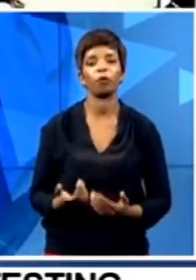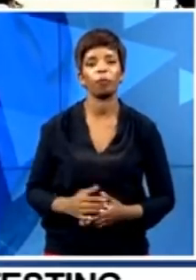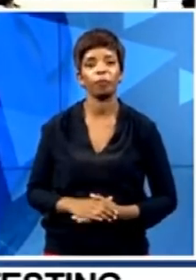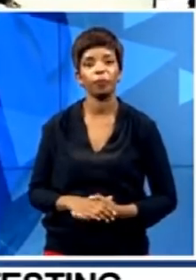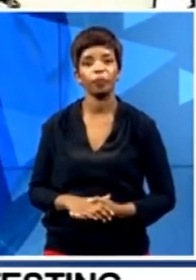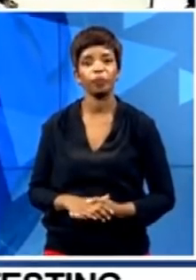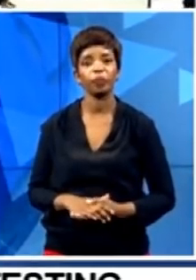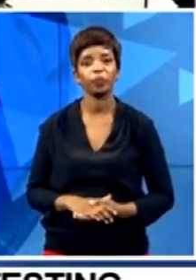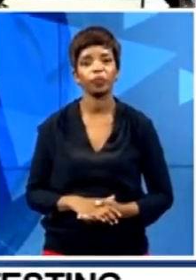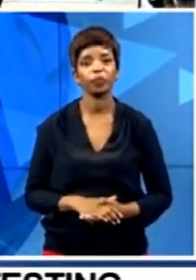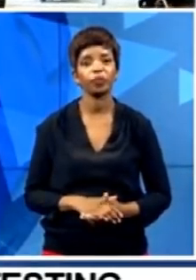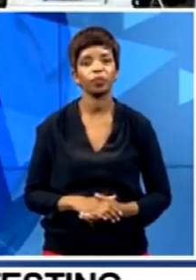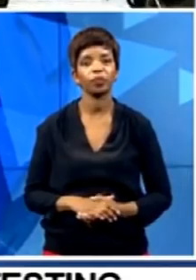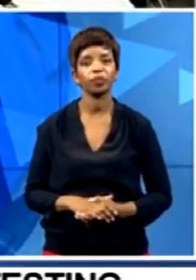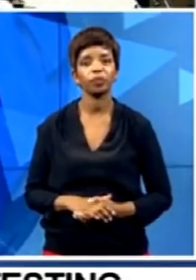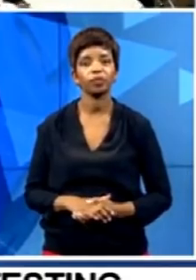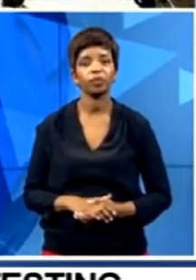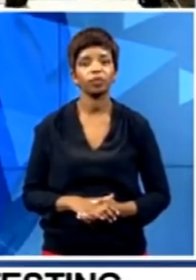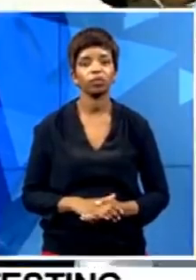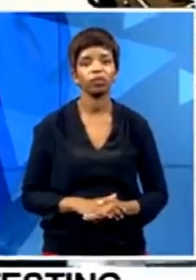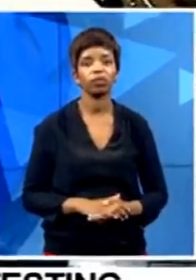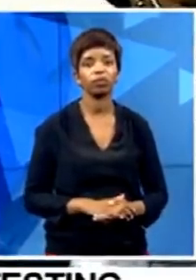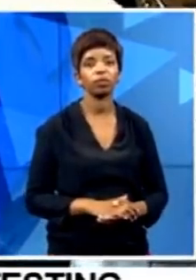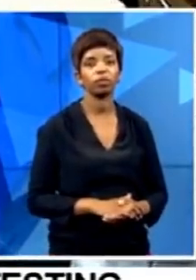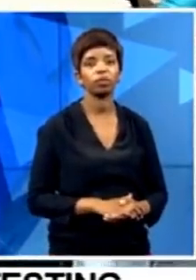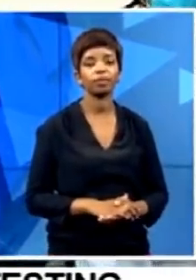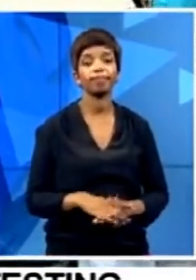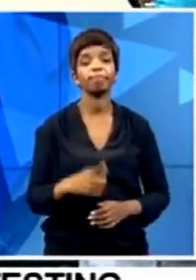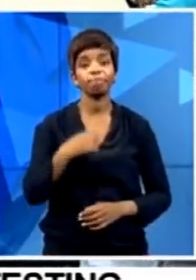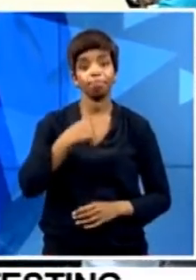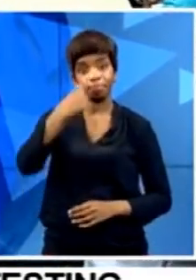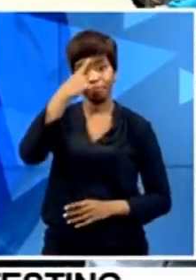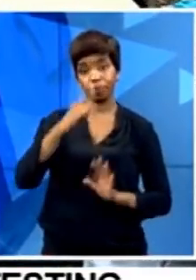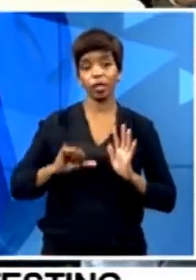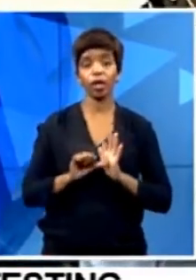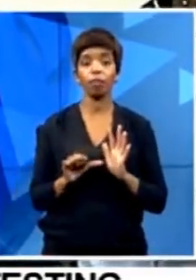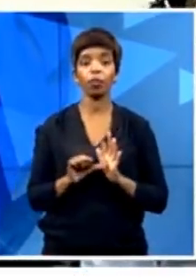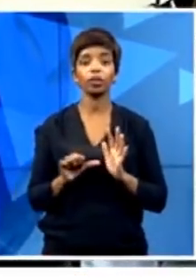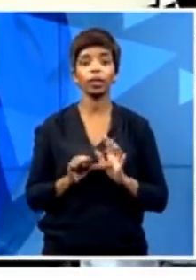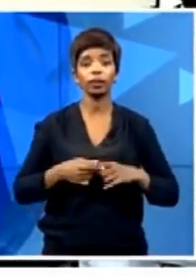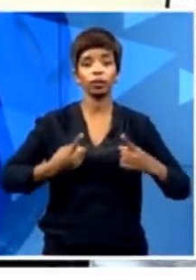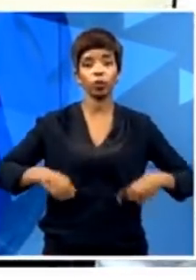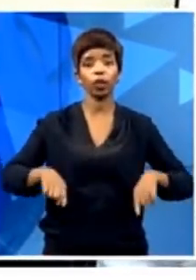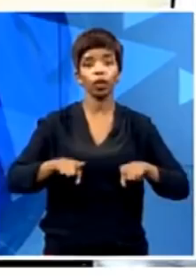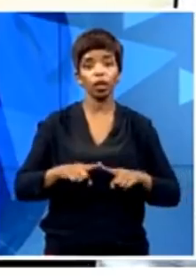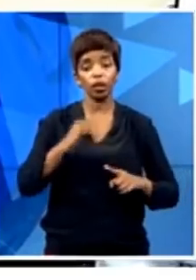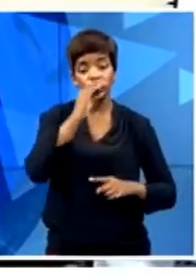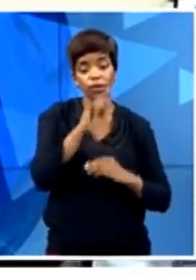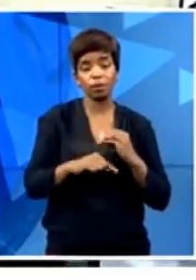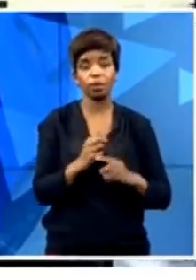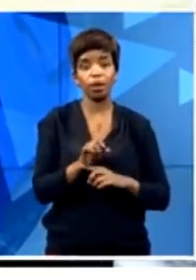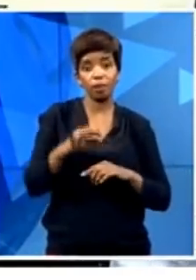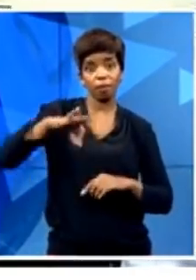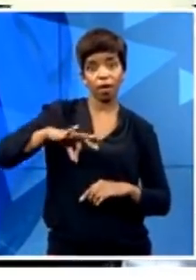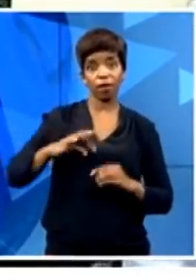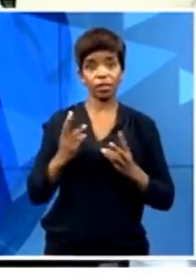I think it's very important to just speak about the fact that the benefit of having these mobile units go to the people is that the Eastern Cape comprises of a lot